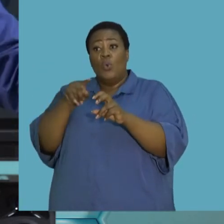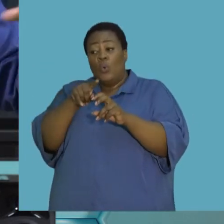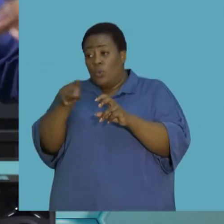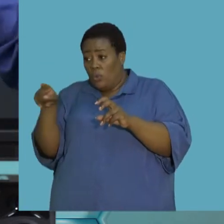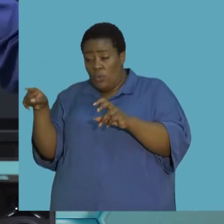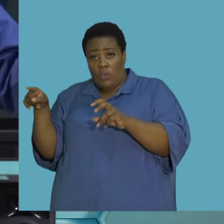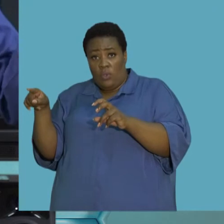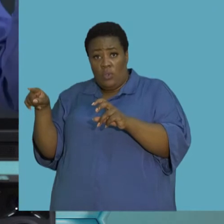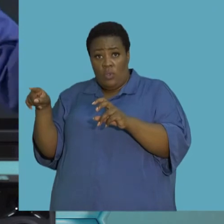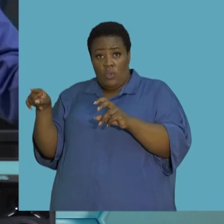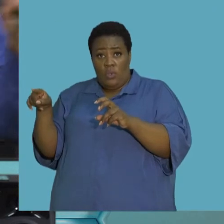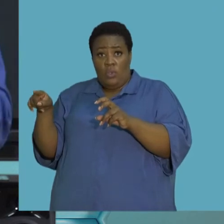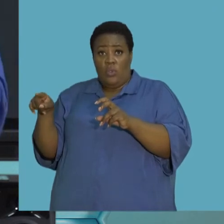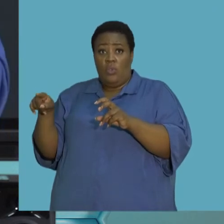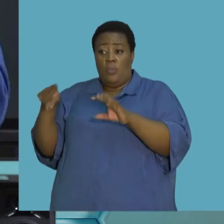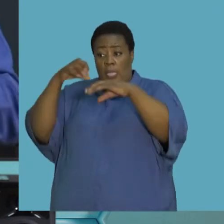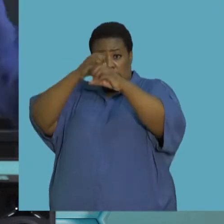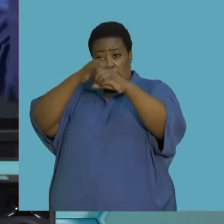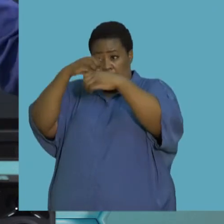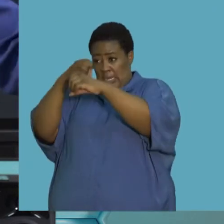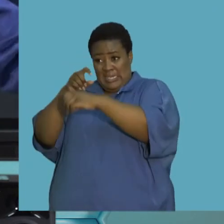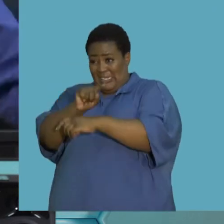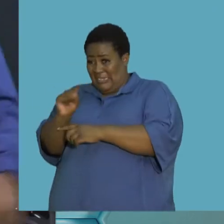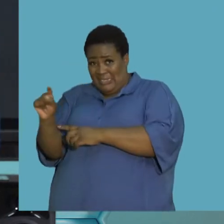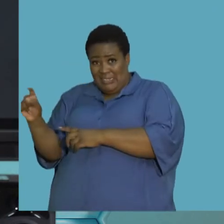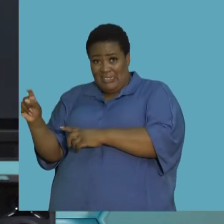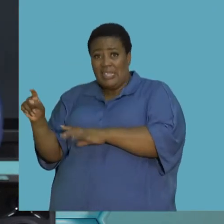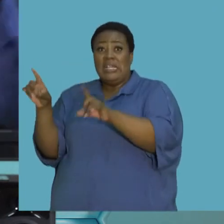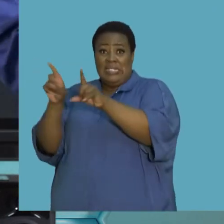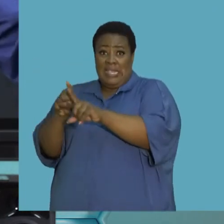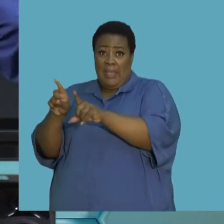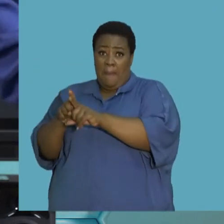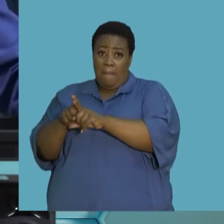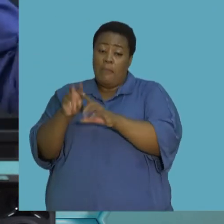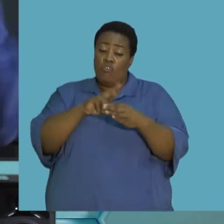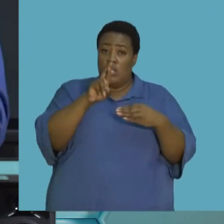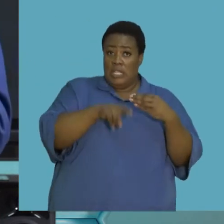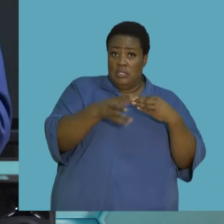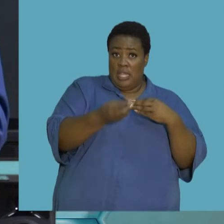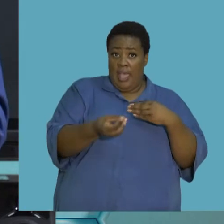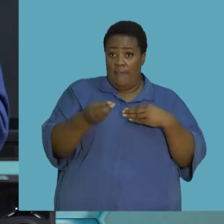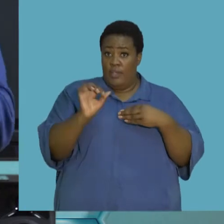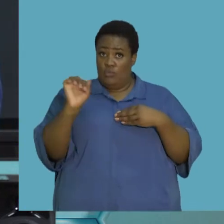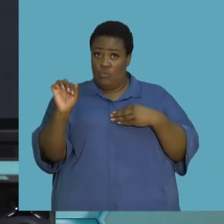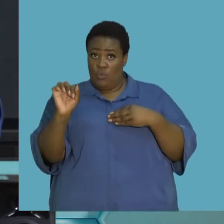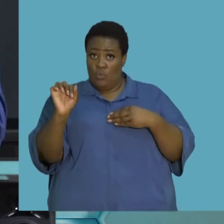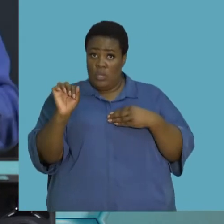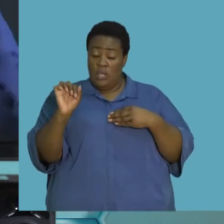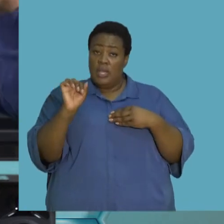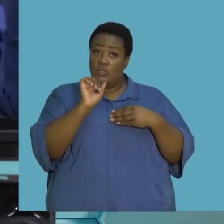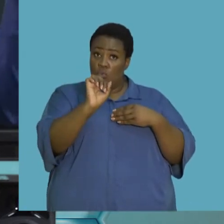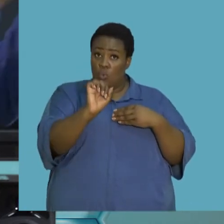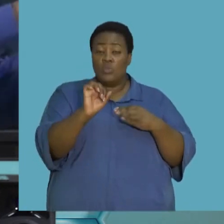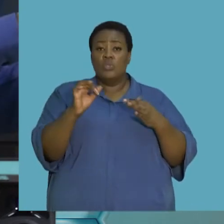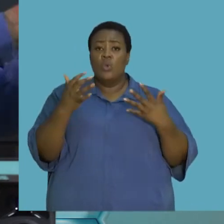are those experiments producing the same reliable results that you have got? If they do, we say